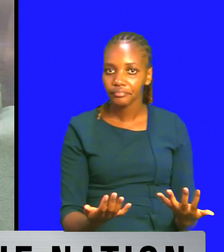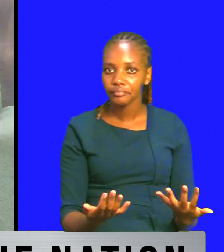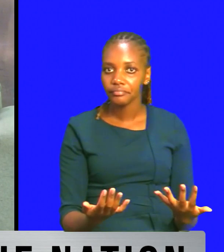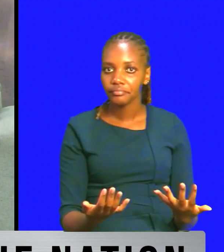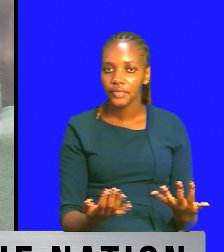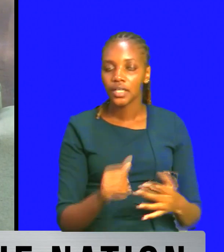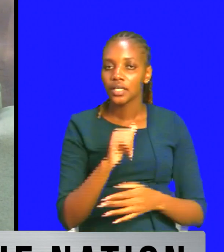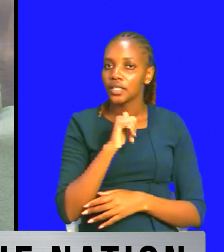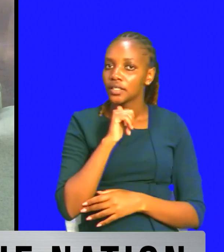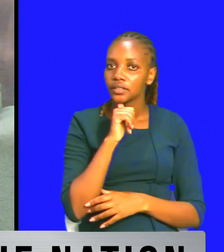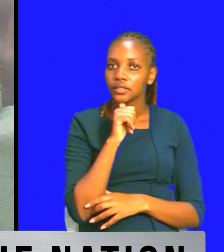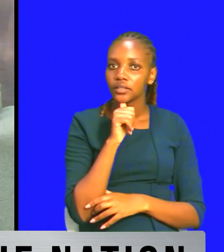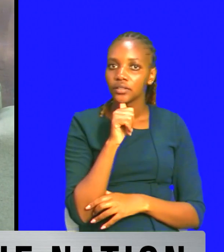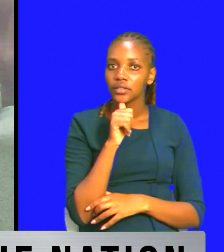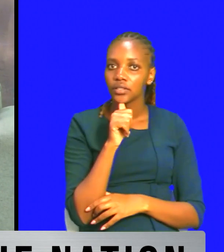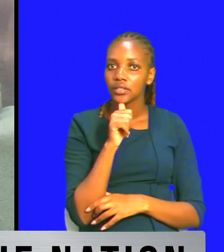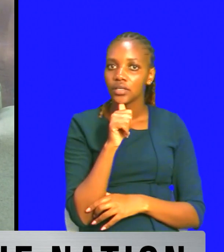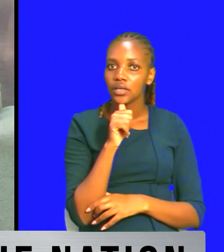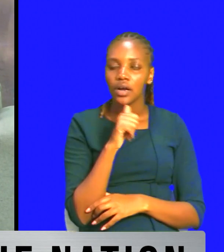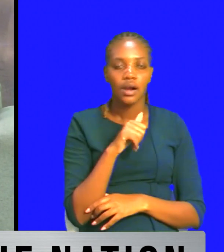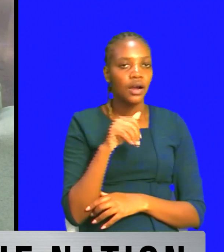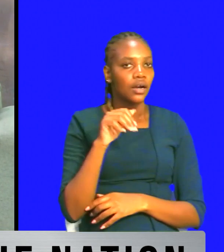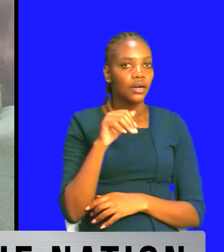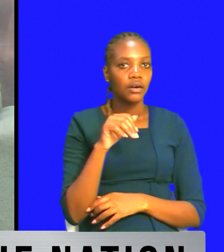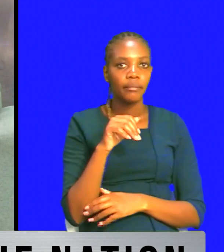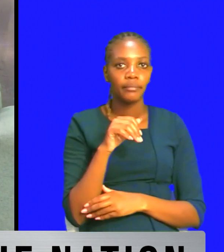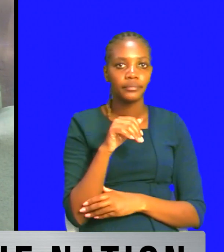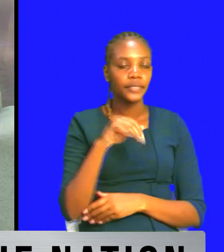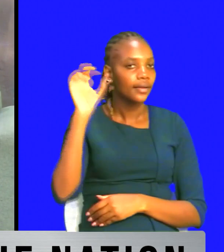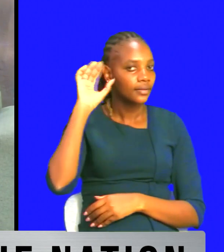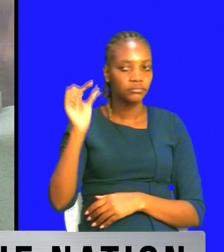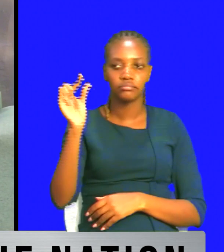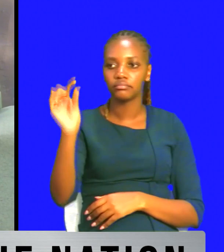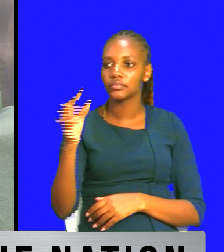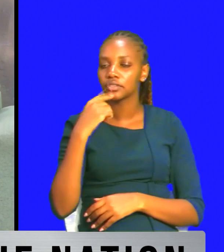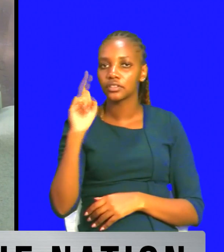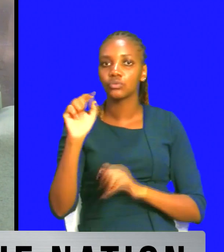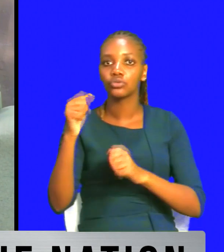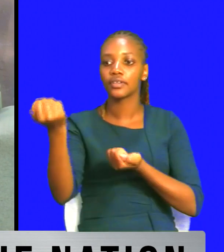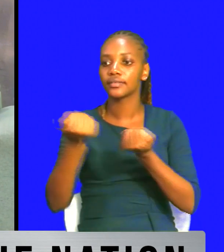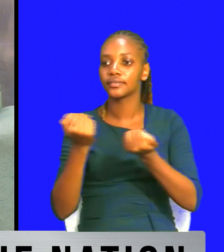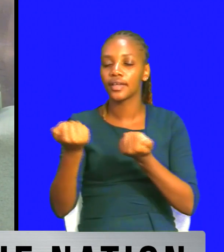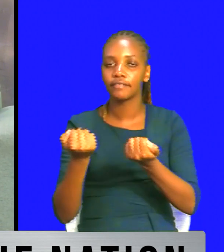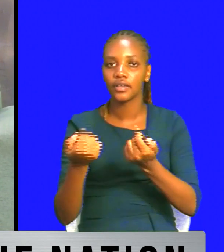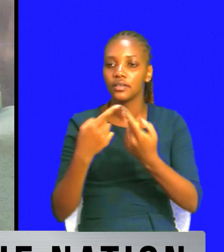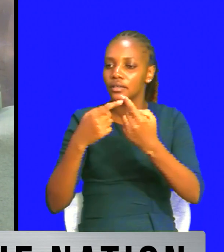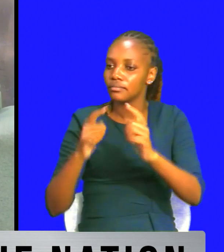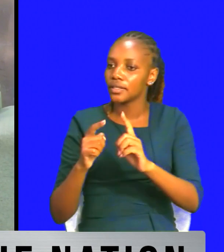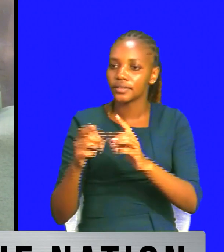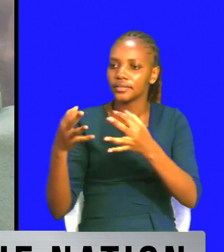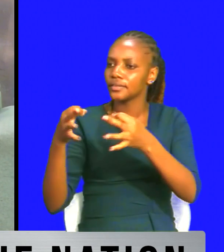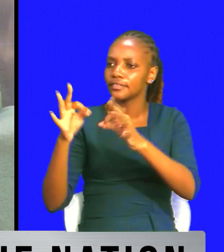not be that I heard someone say that you can drive a car, but if you can't